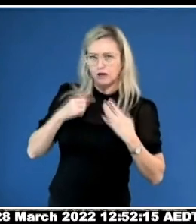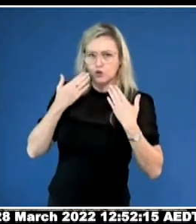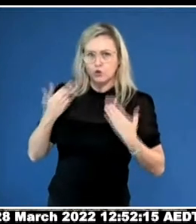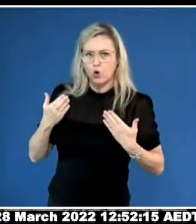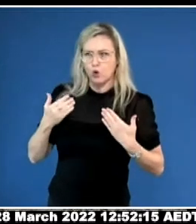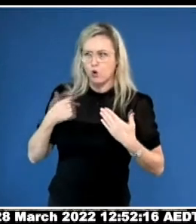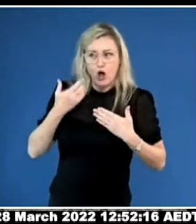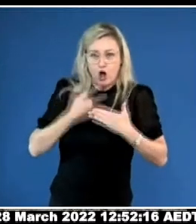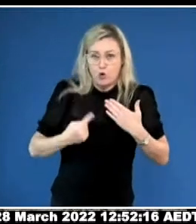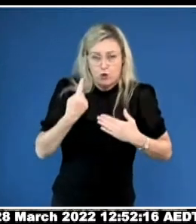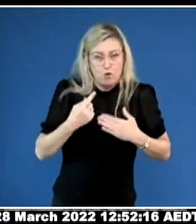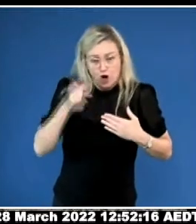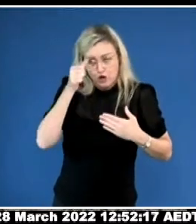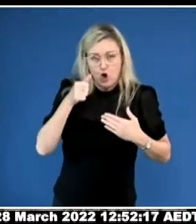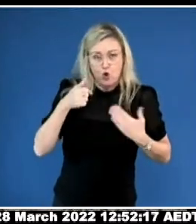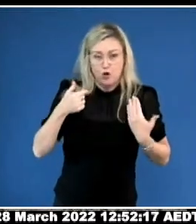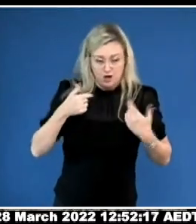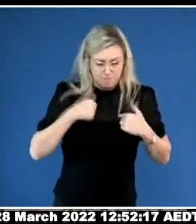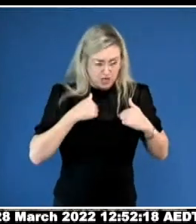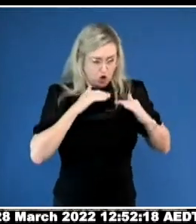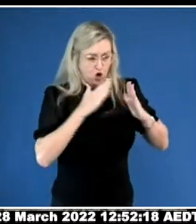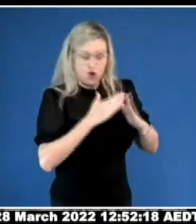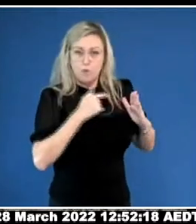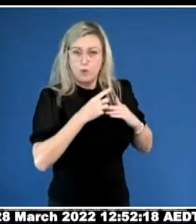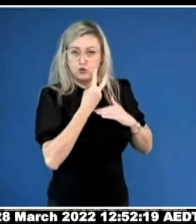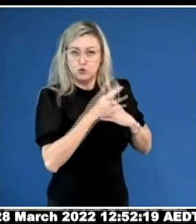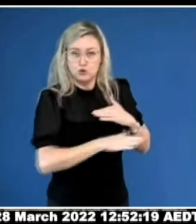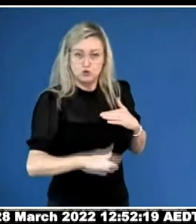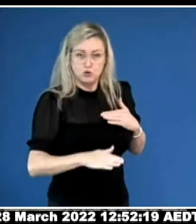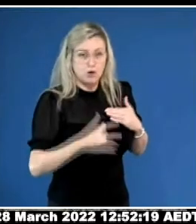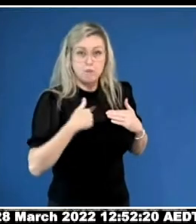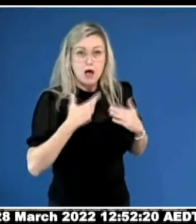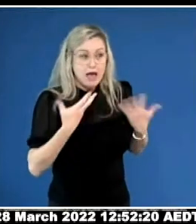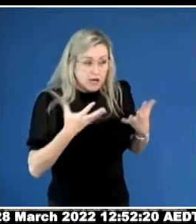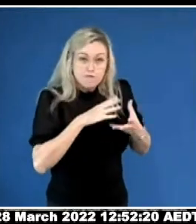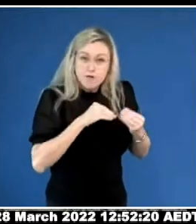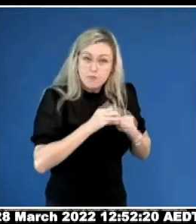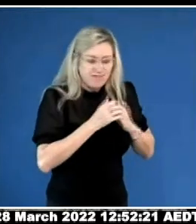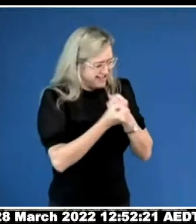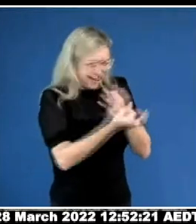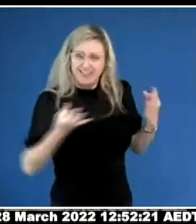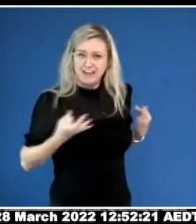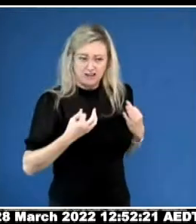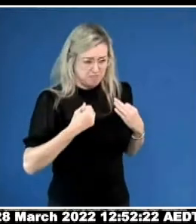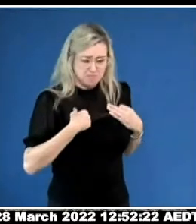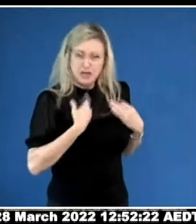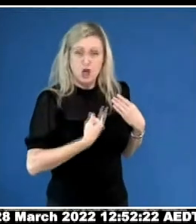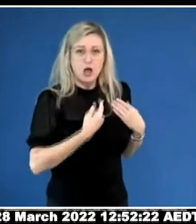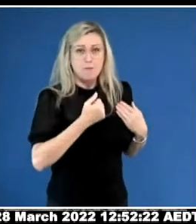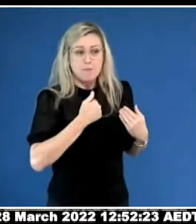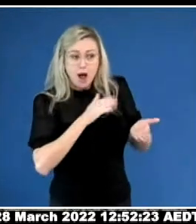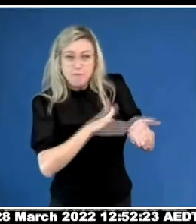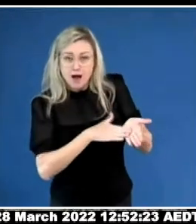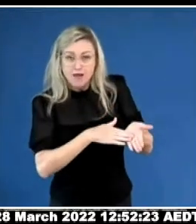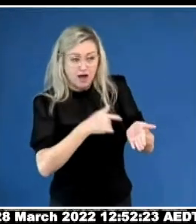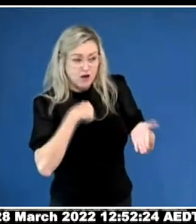no support. So I didn't have any family or friends around me. They'd been completely disconnected. The relationship with my mother was very disjointed at that point